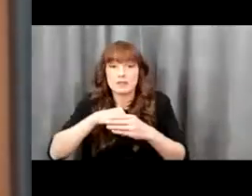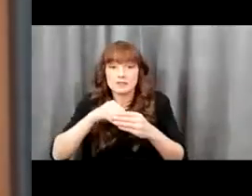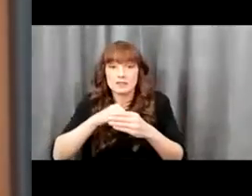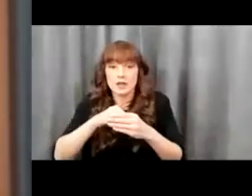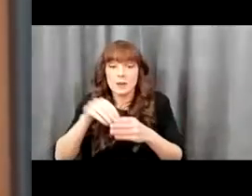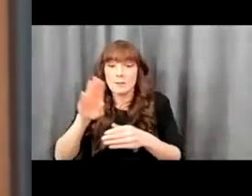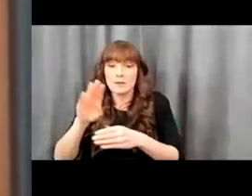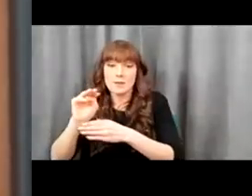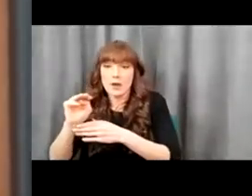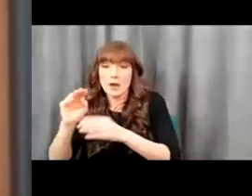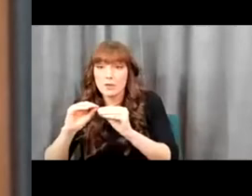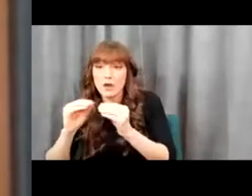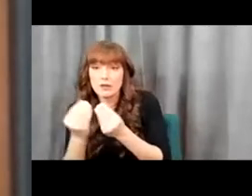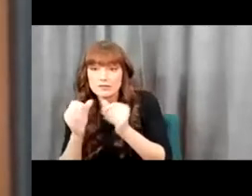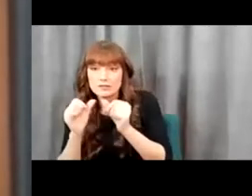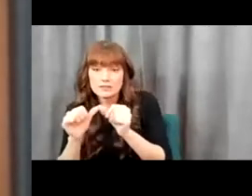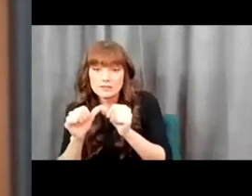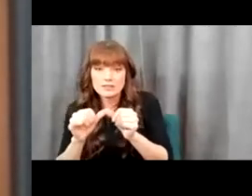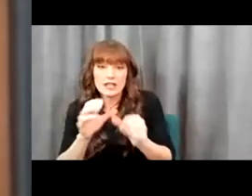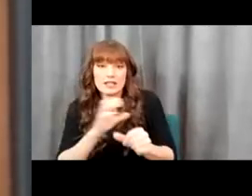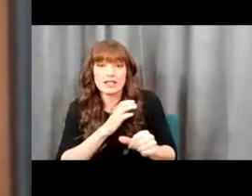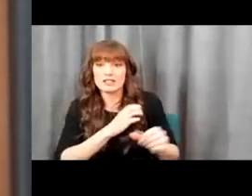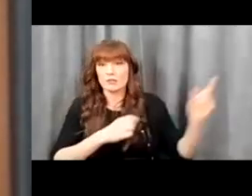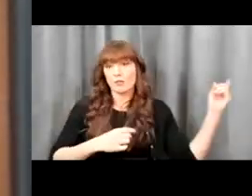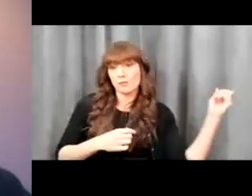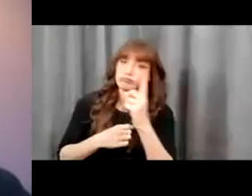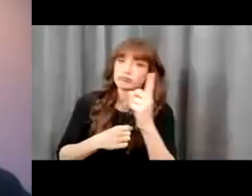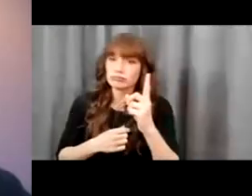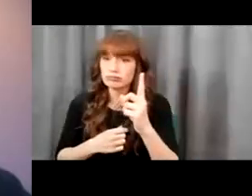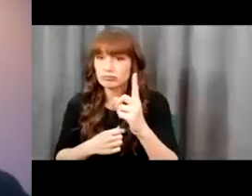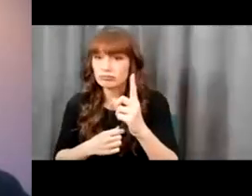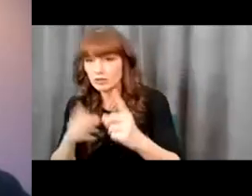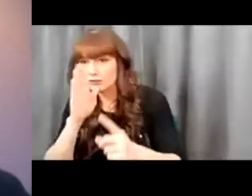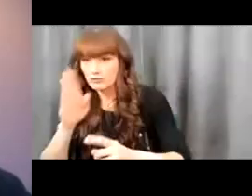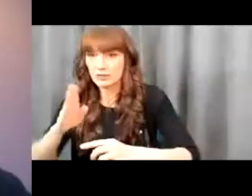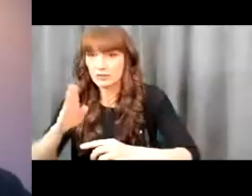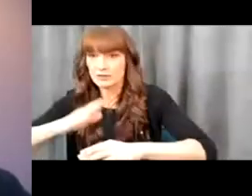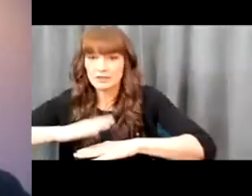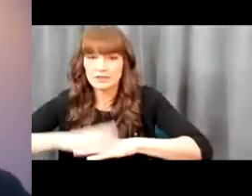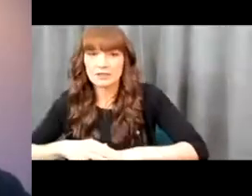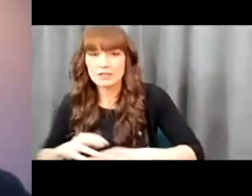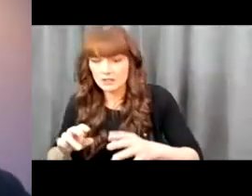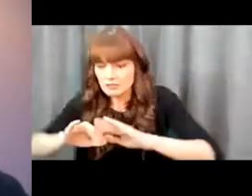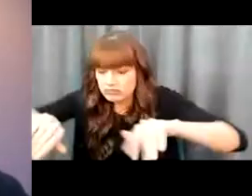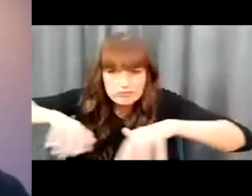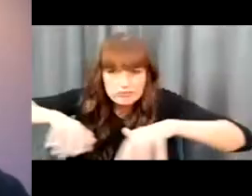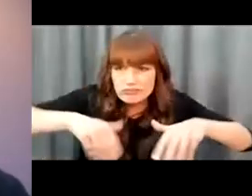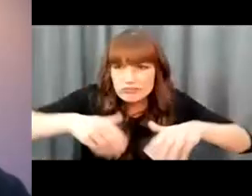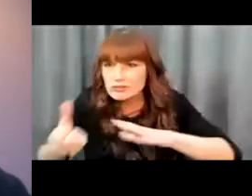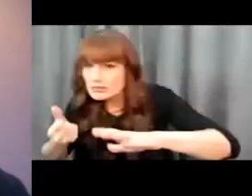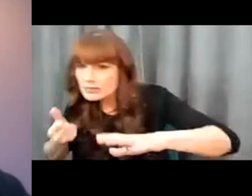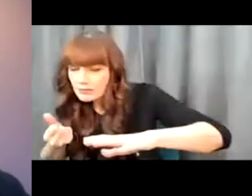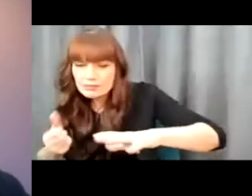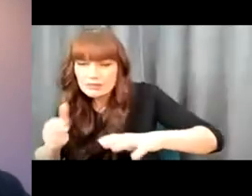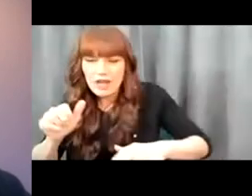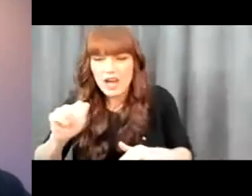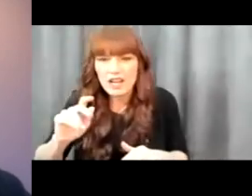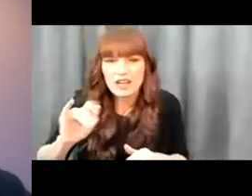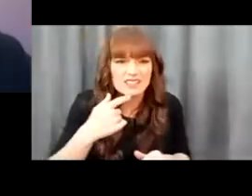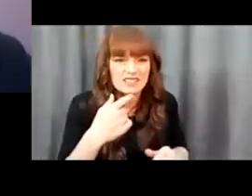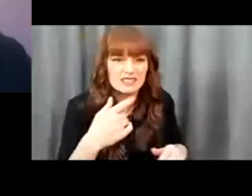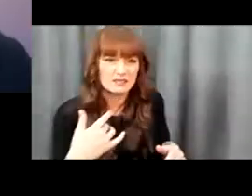Mob office, continuous. Clinton barges through the door and heads straight for the desk. He is already rummaging through a drawer when Anika greets